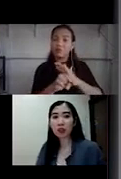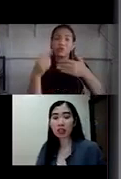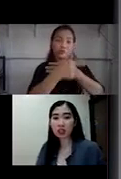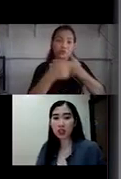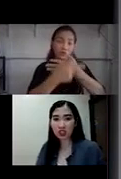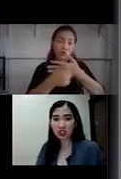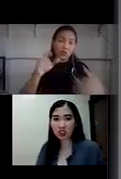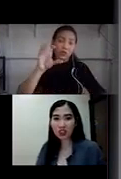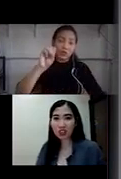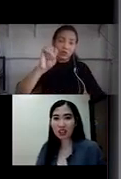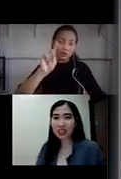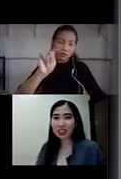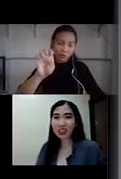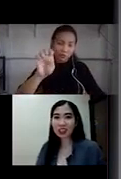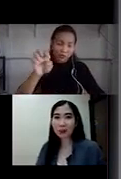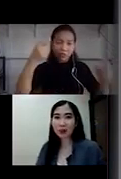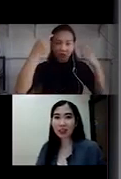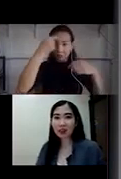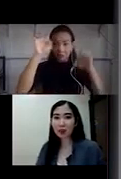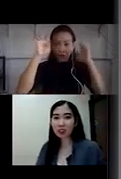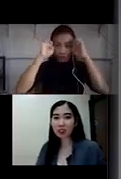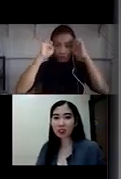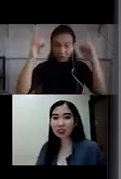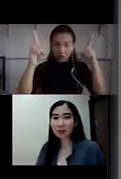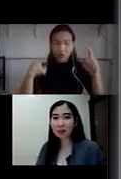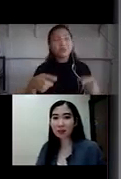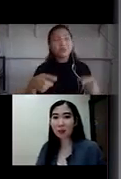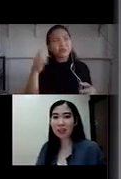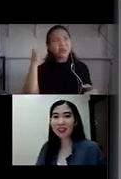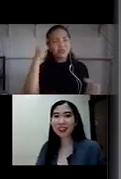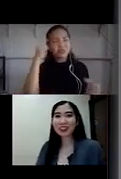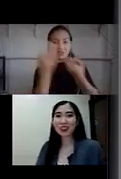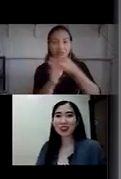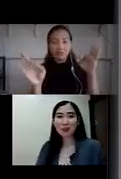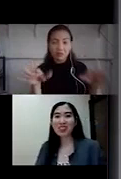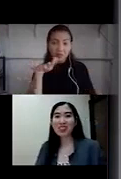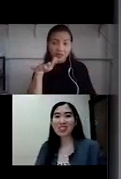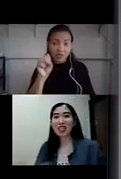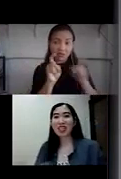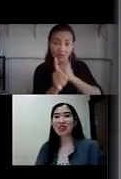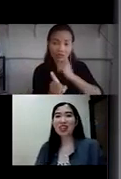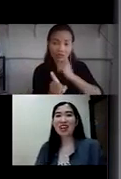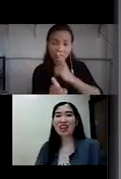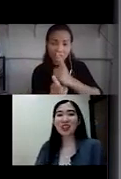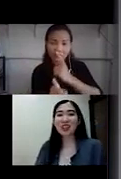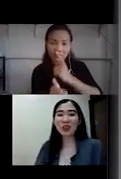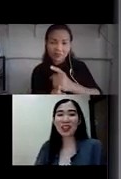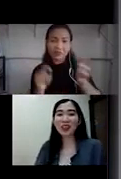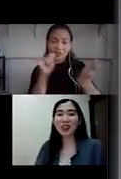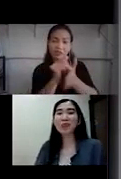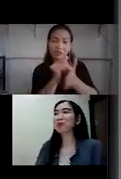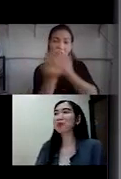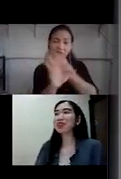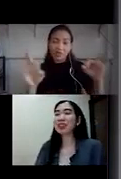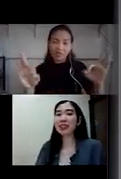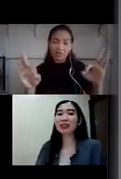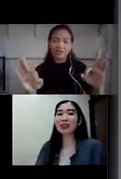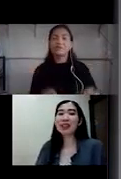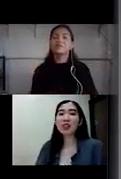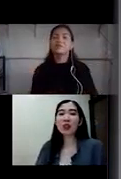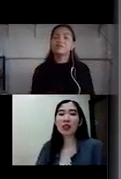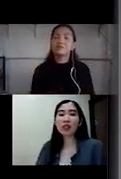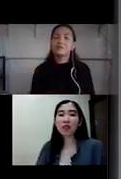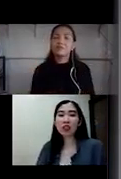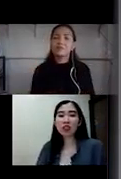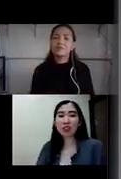for education. I think libre lang po ito. Tama po ba? Sorry po kasi wala ako sa school ngayon.